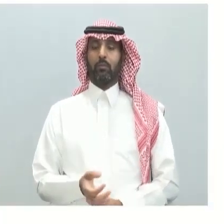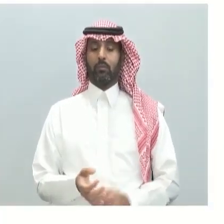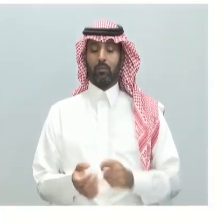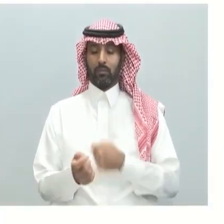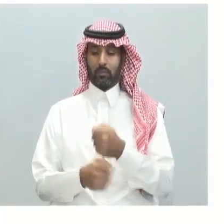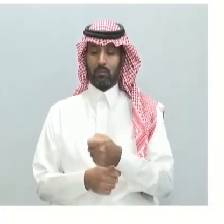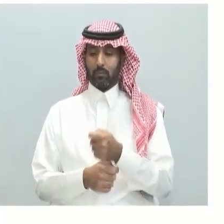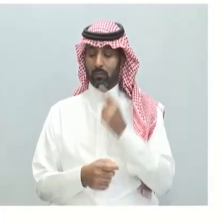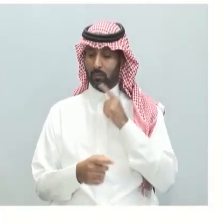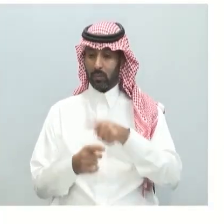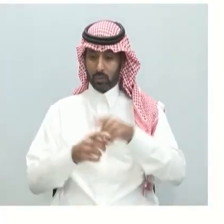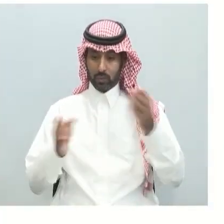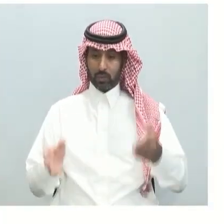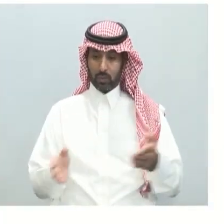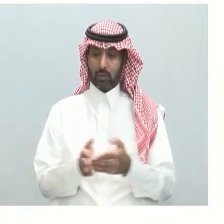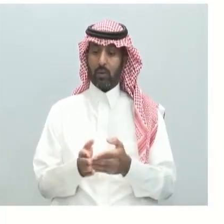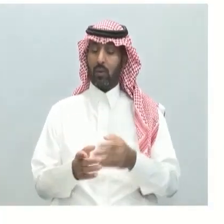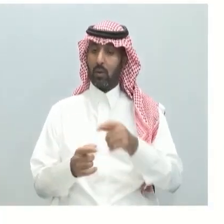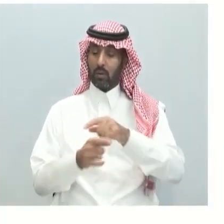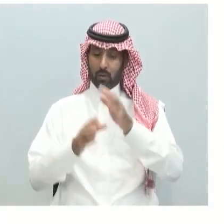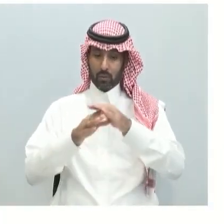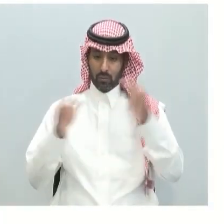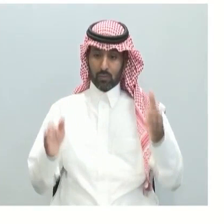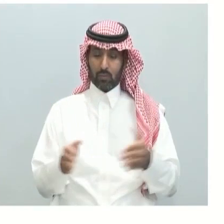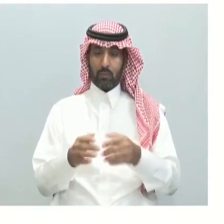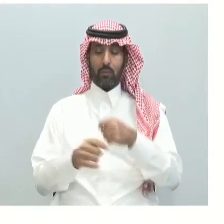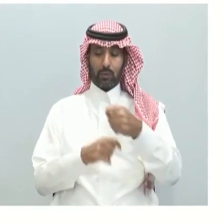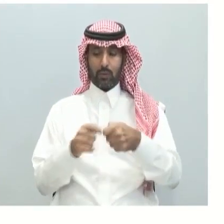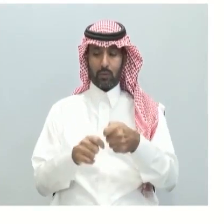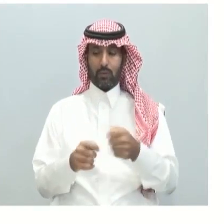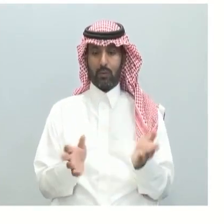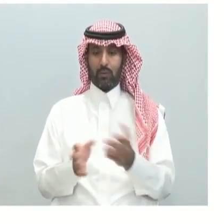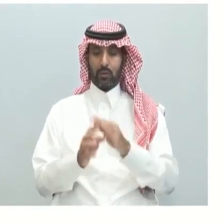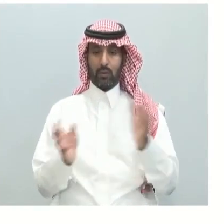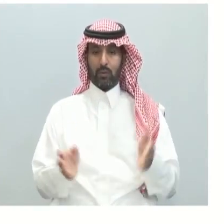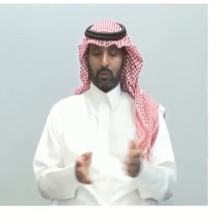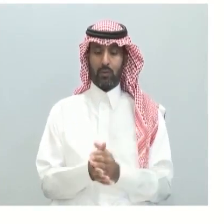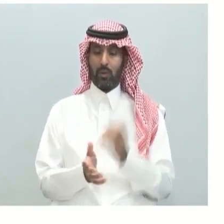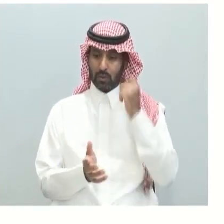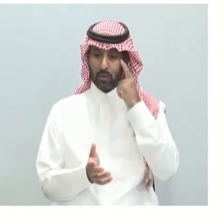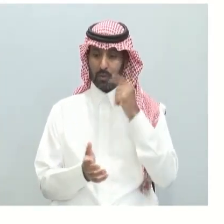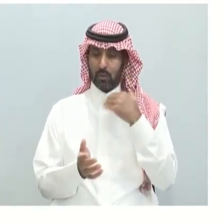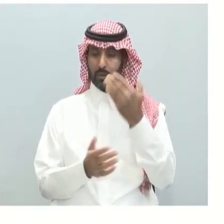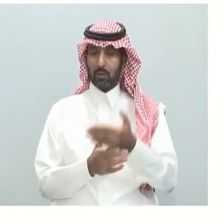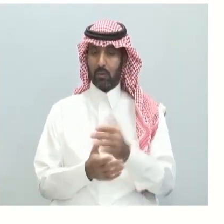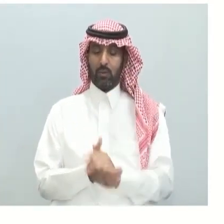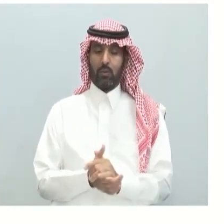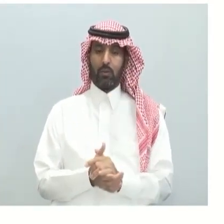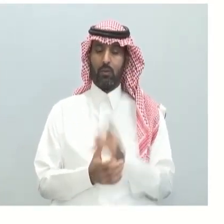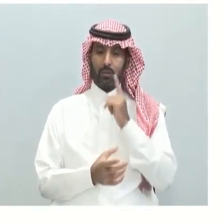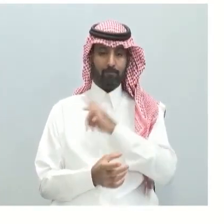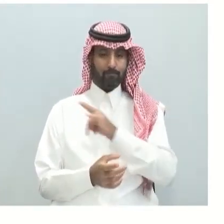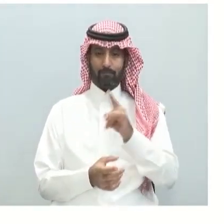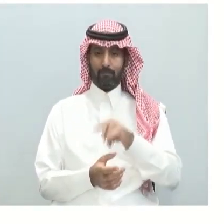Buying packaged products. Buying packaged products. That what they thought that it wasn't